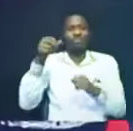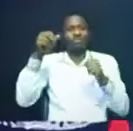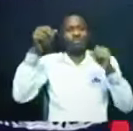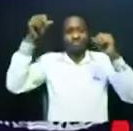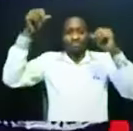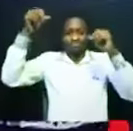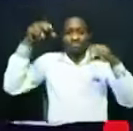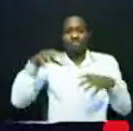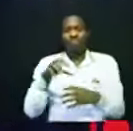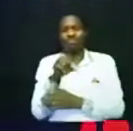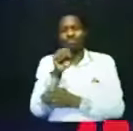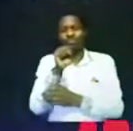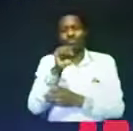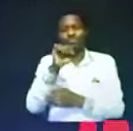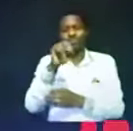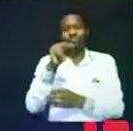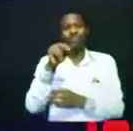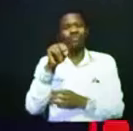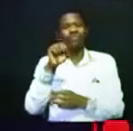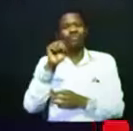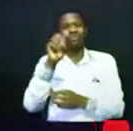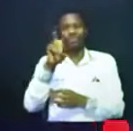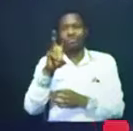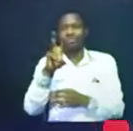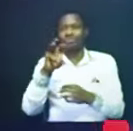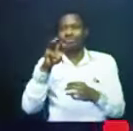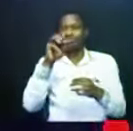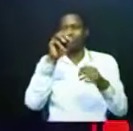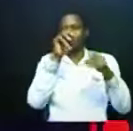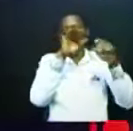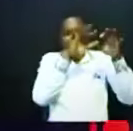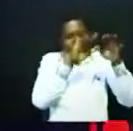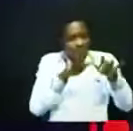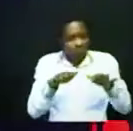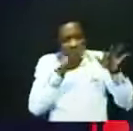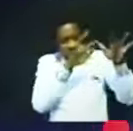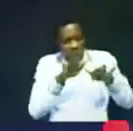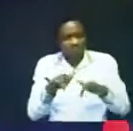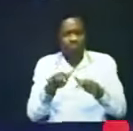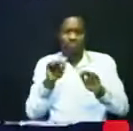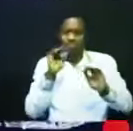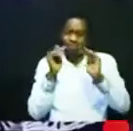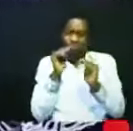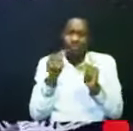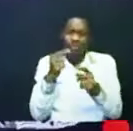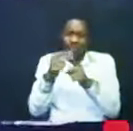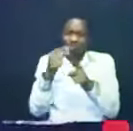the armies of the world cannot withstand it.